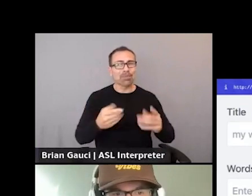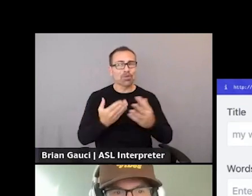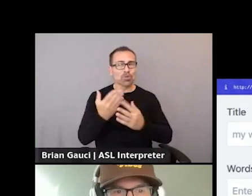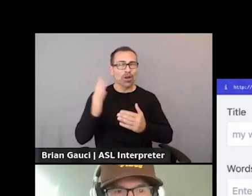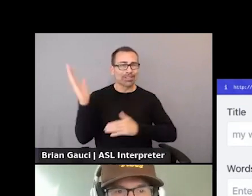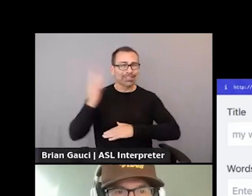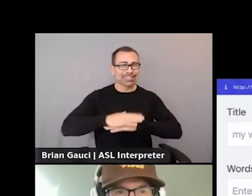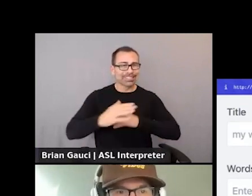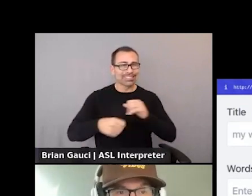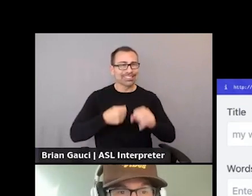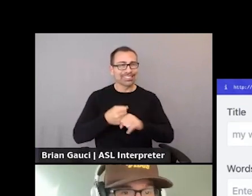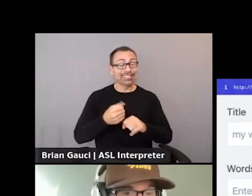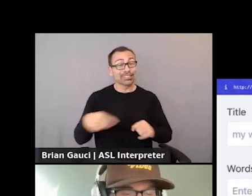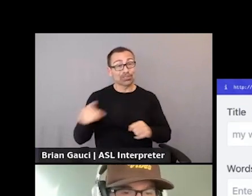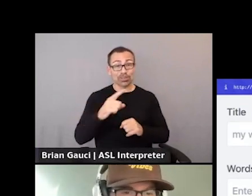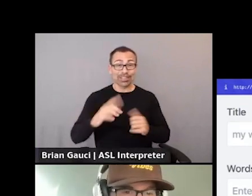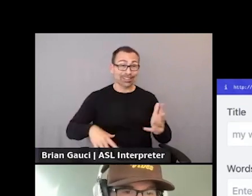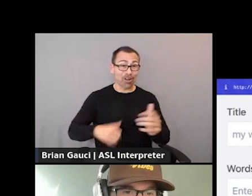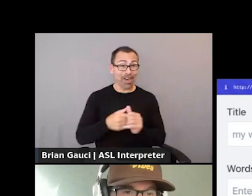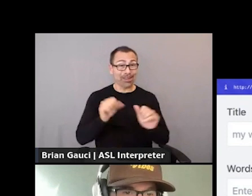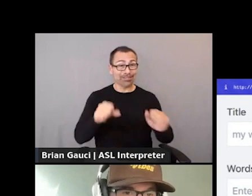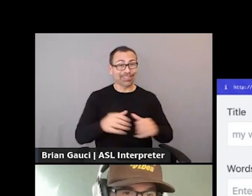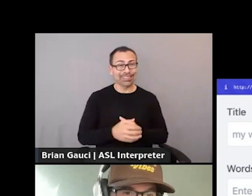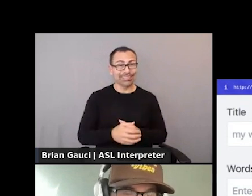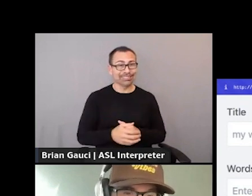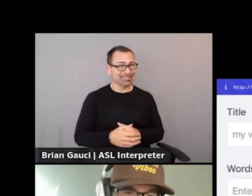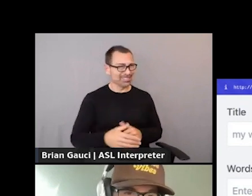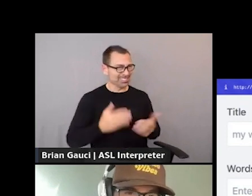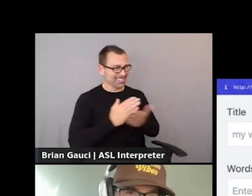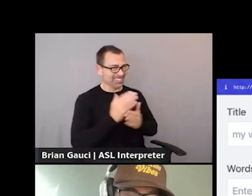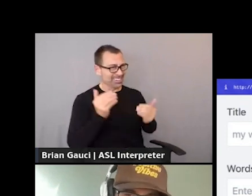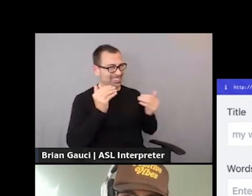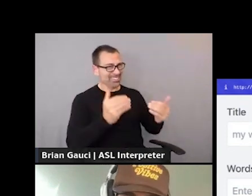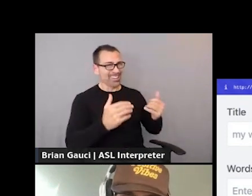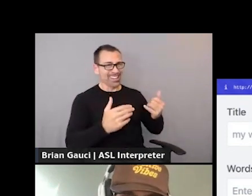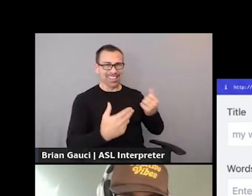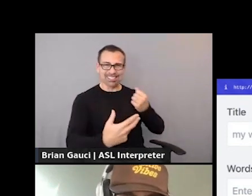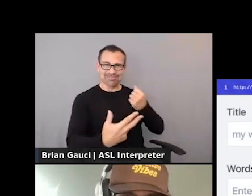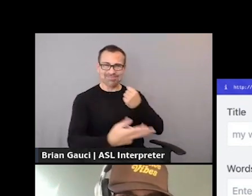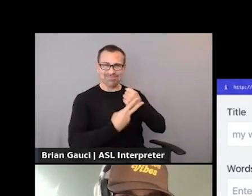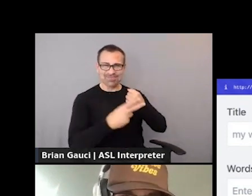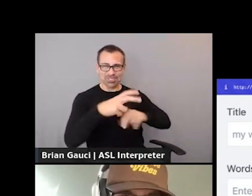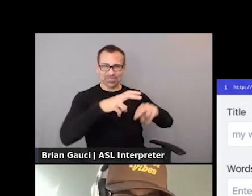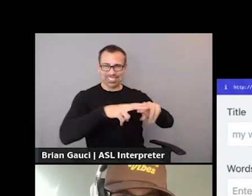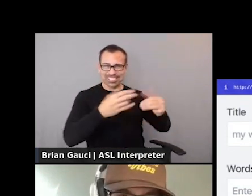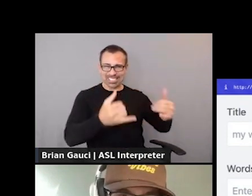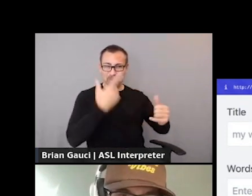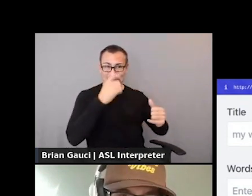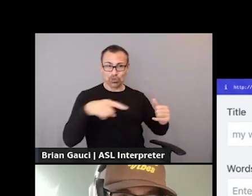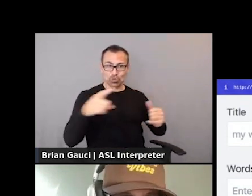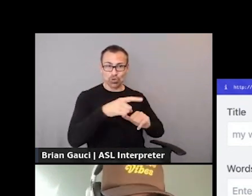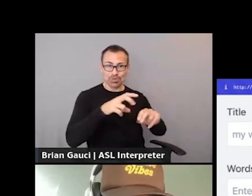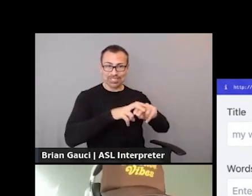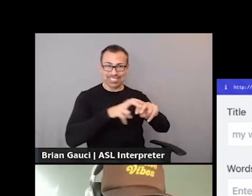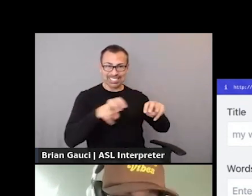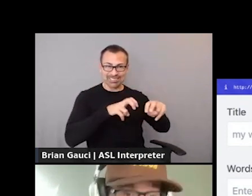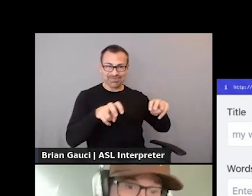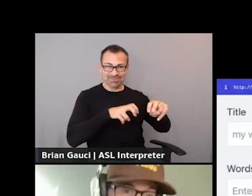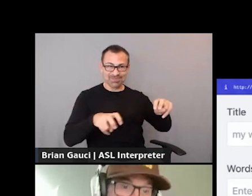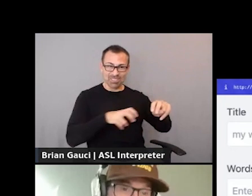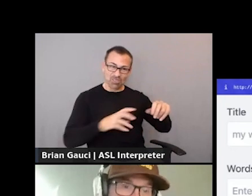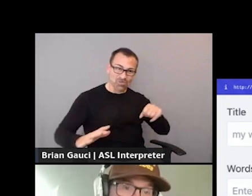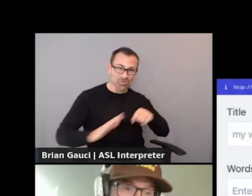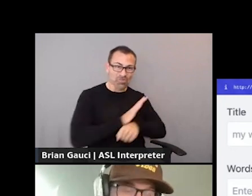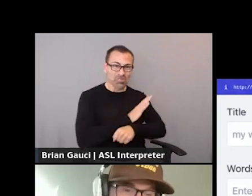right, go reserve your seats now because that is open, and those seats will fill up because Michael is incredible. I